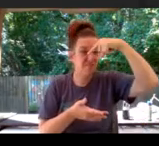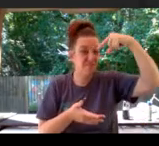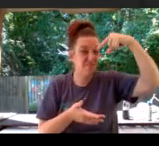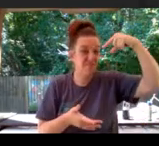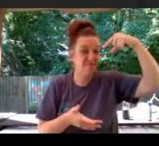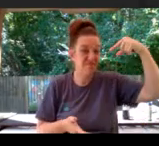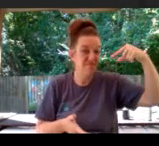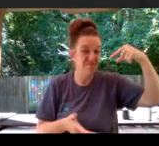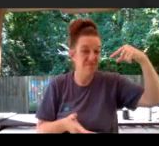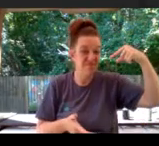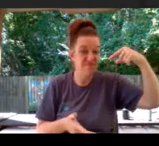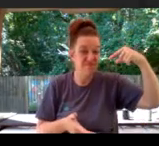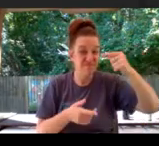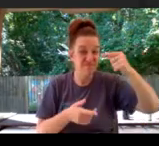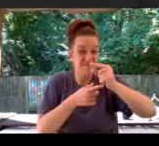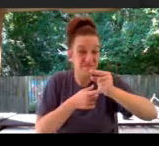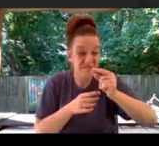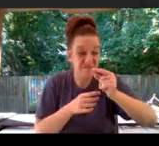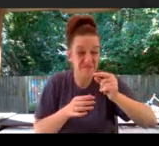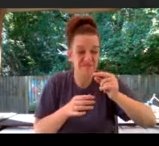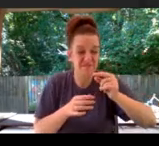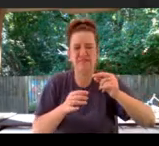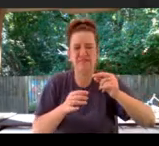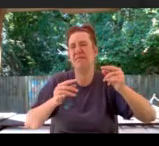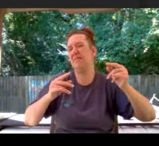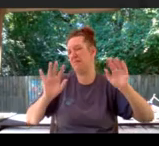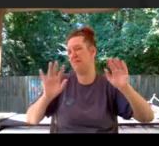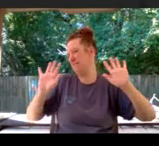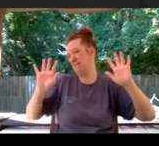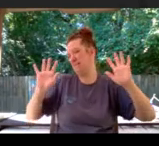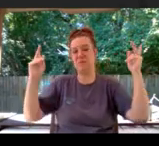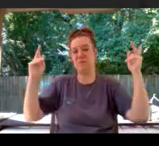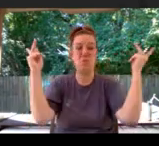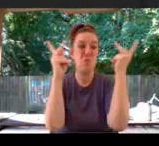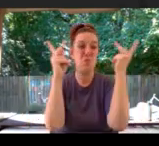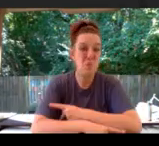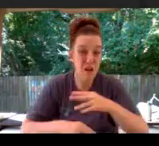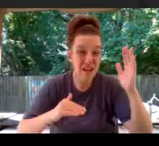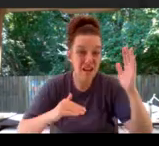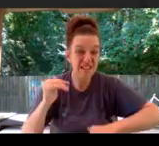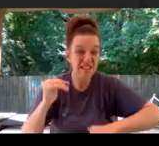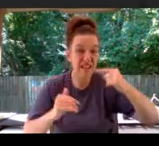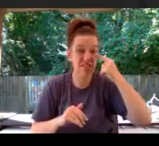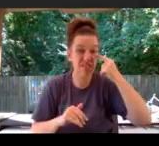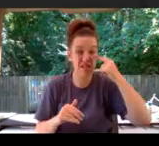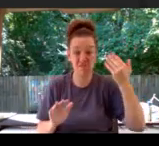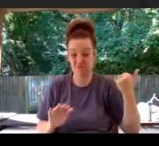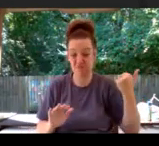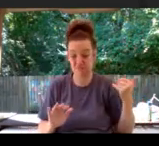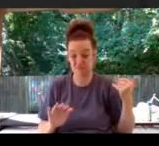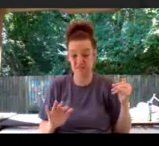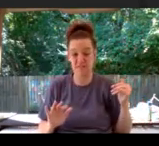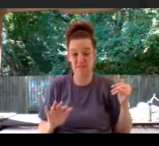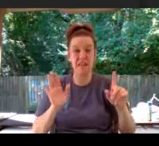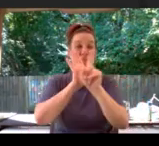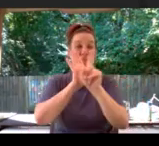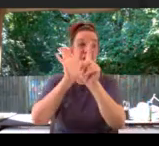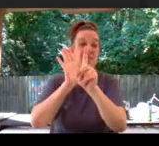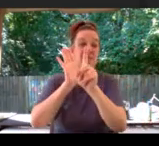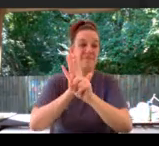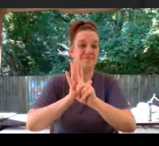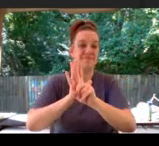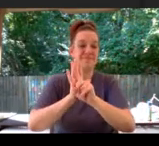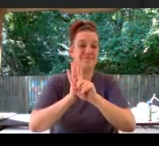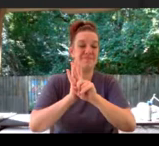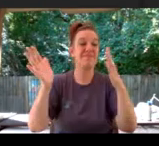just for a second. It was worse than he thought. The bell rang. "Happy April Fool's